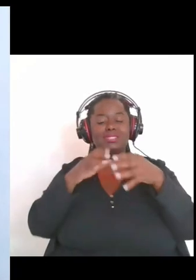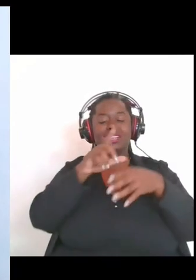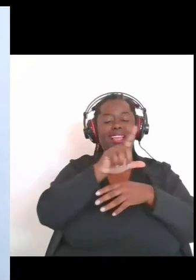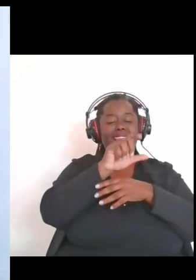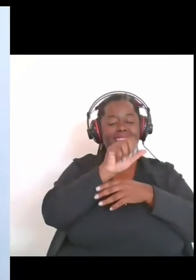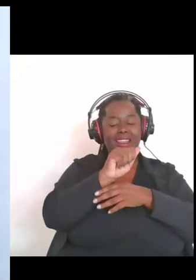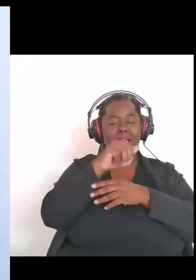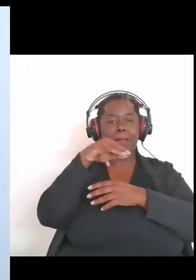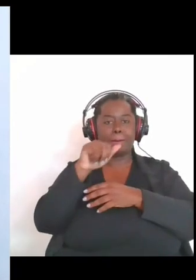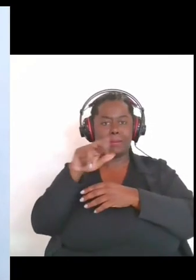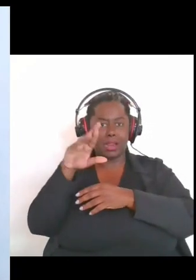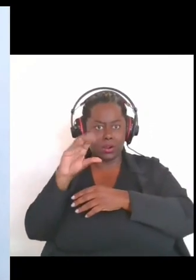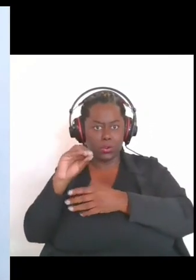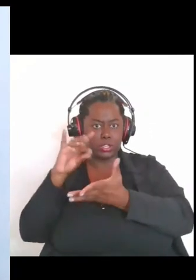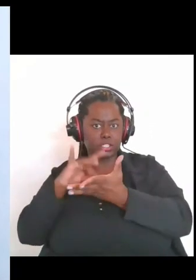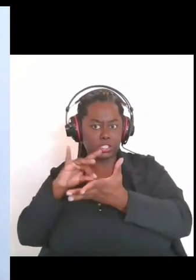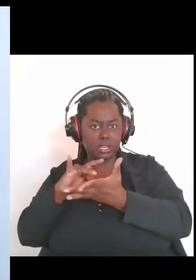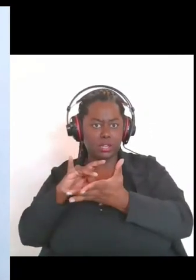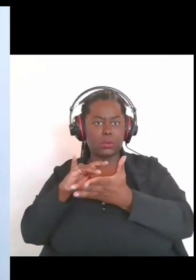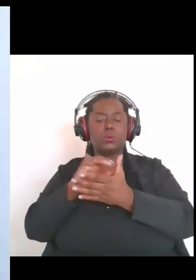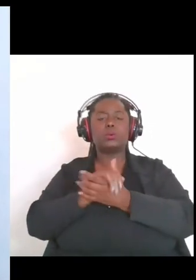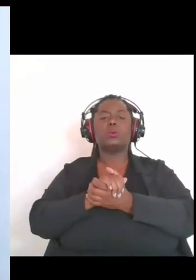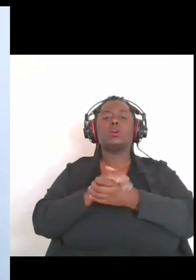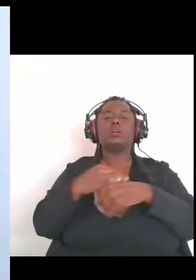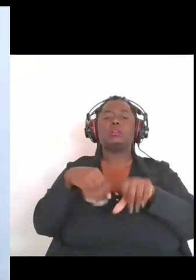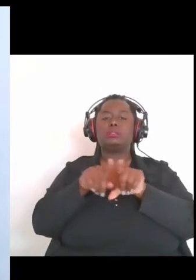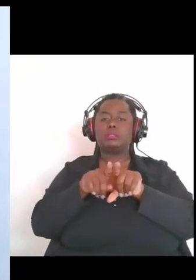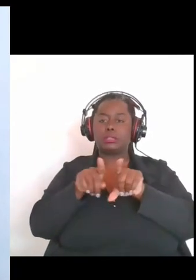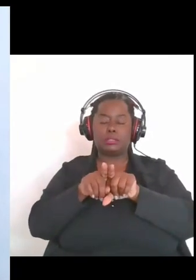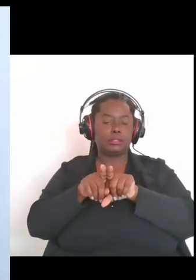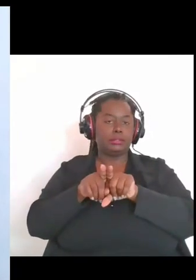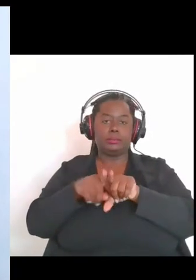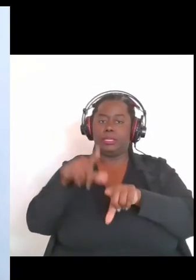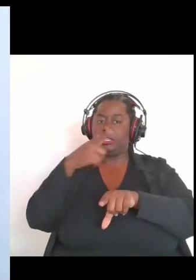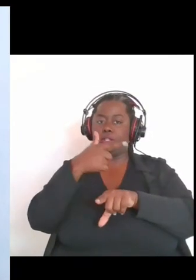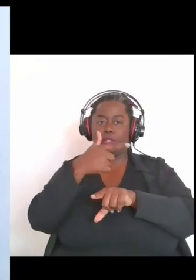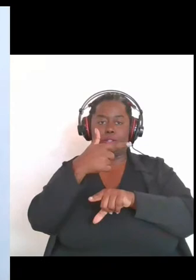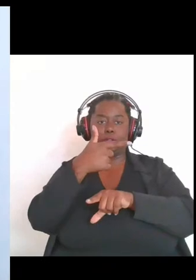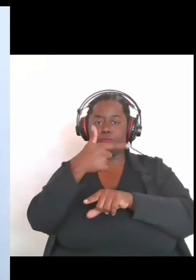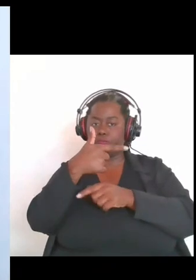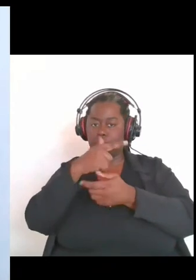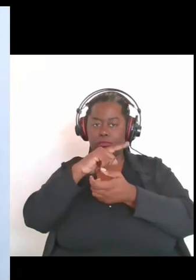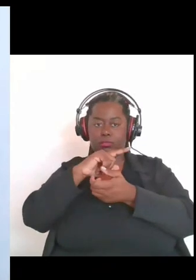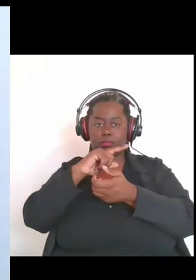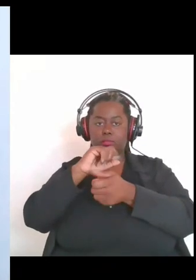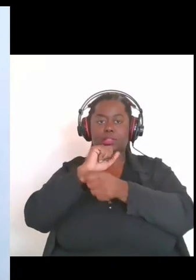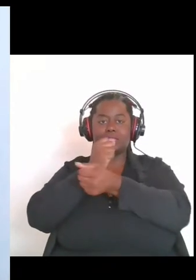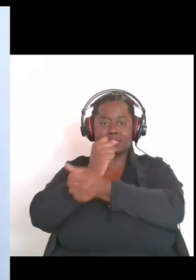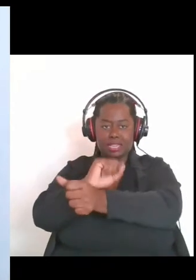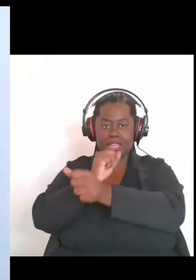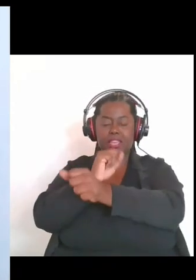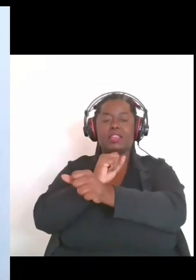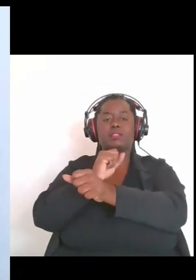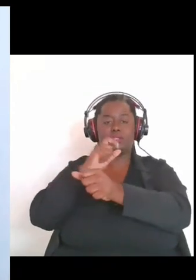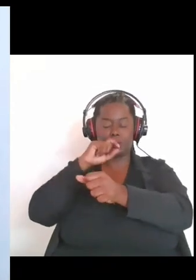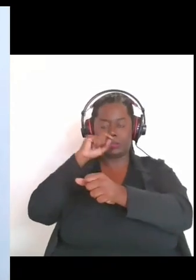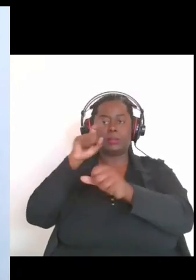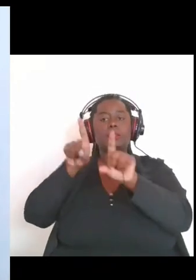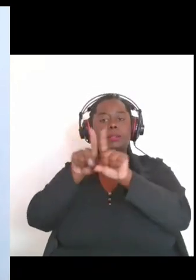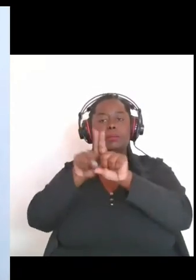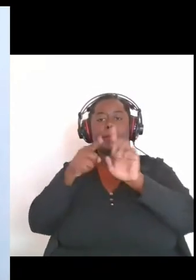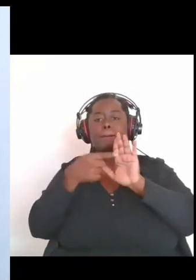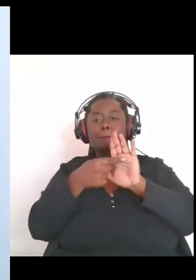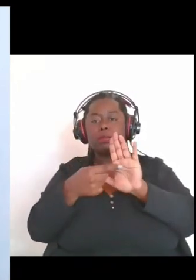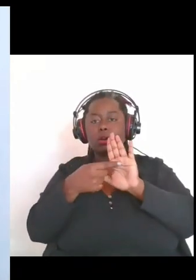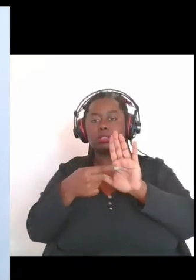individual exhibitions including La Marco original slave and more recently in